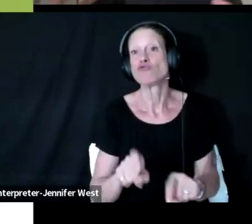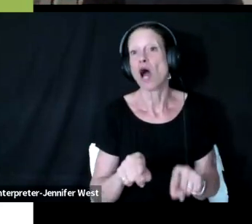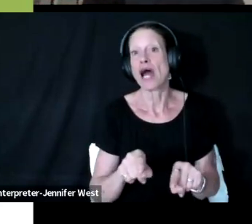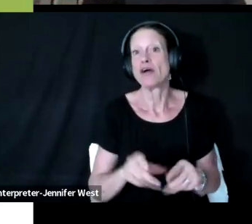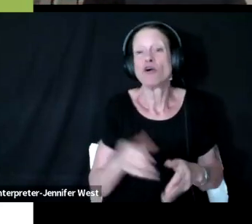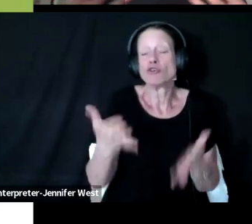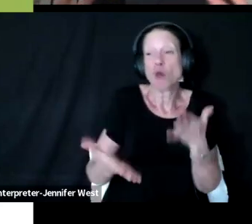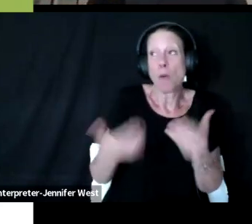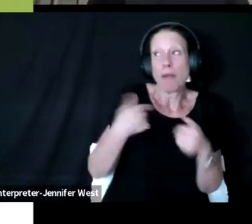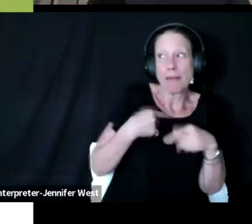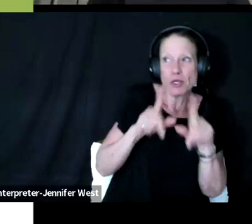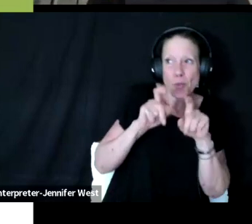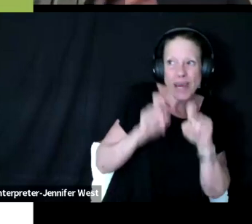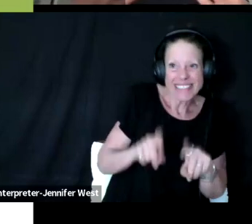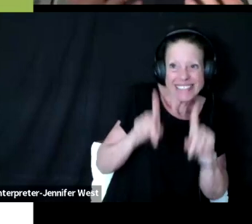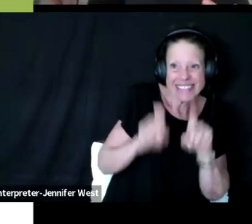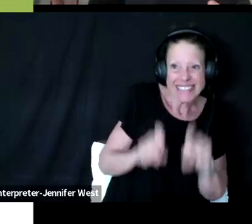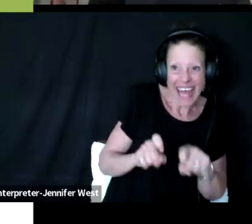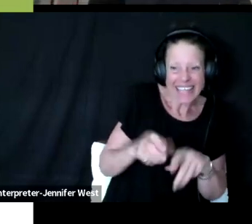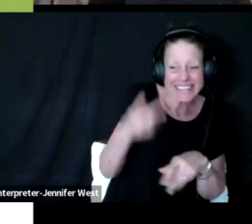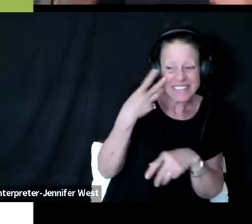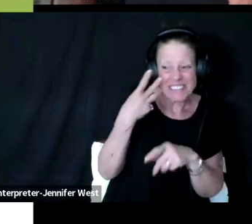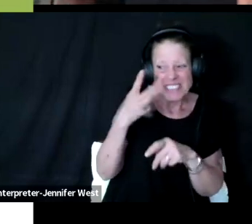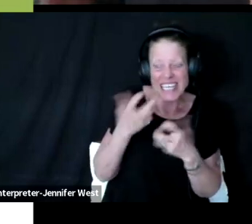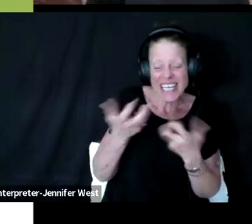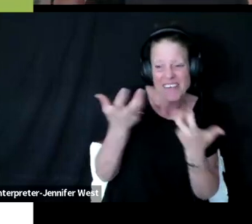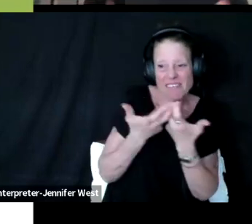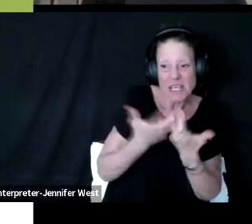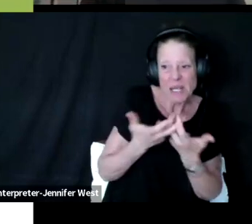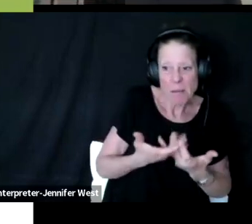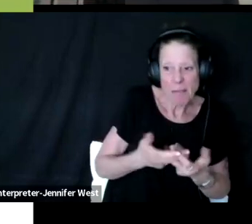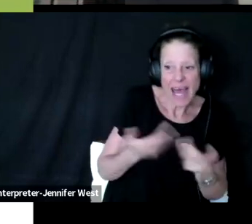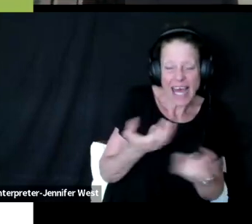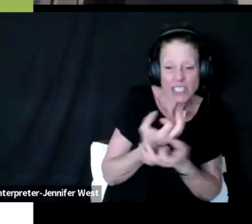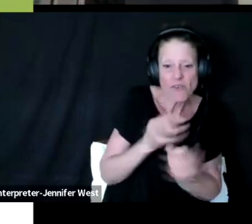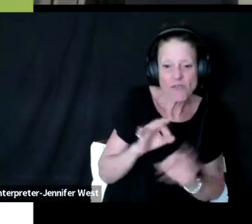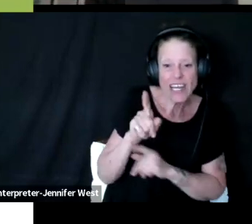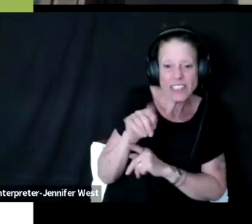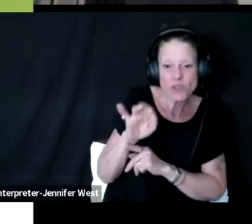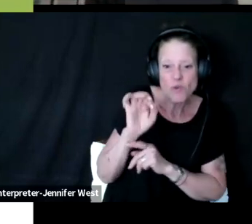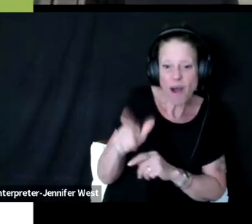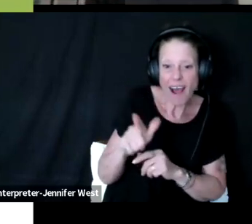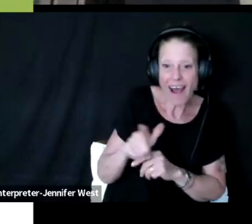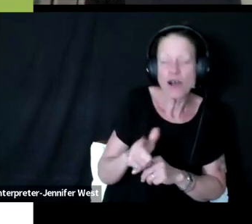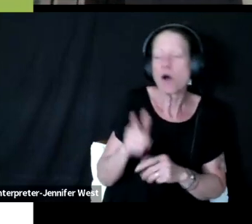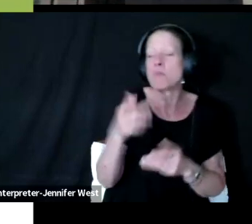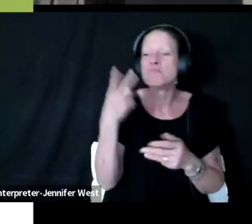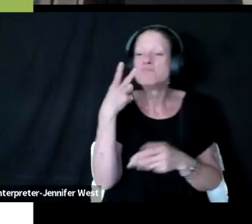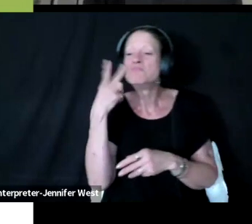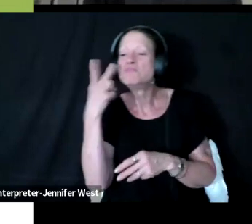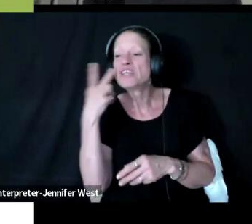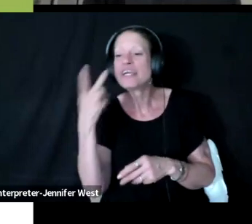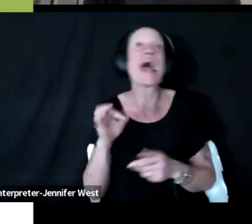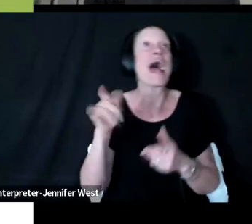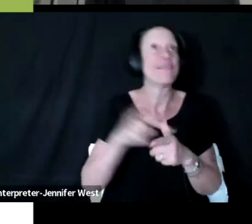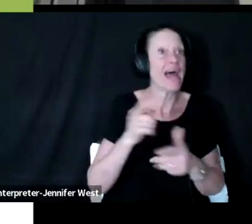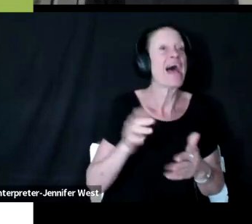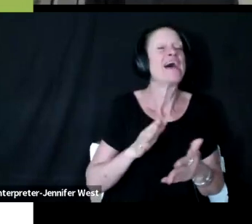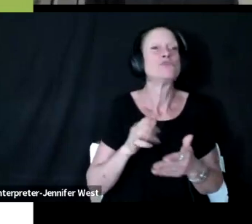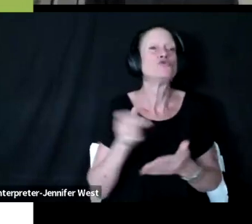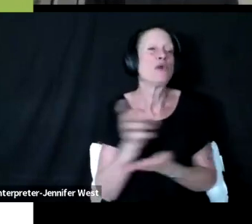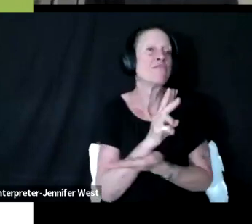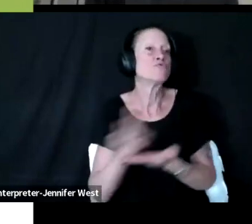decision right now, whether I want to spend this money. You can do the 14-day and put the code in, and then you have a couple weeks to